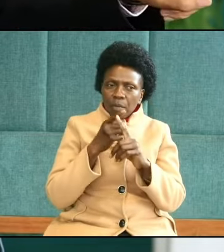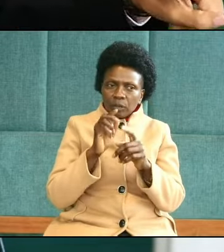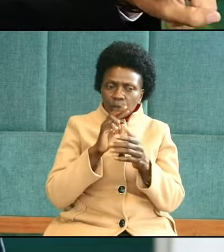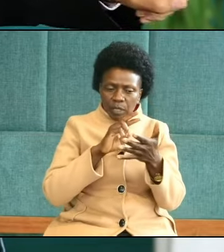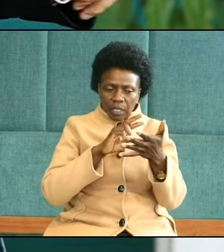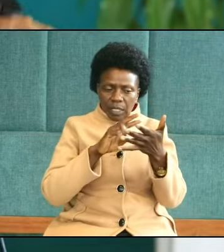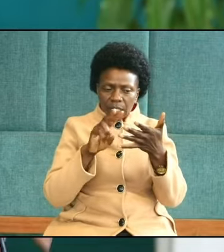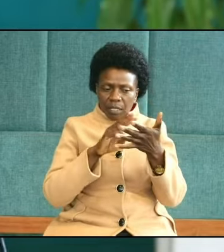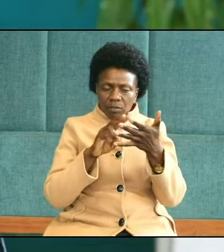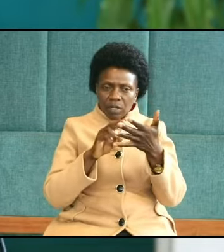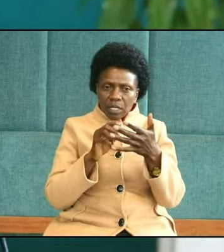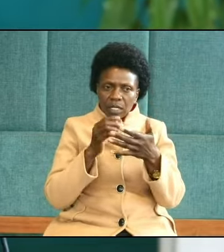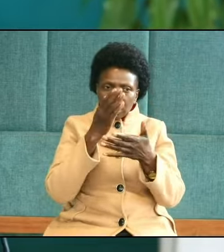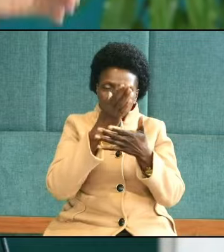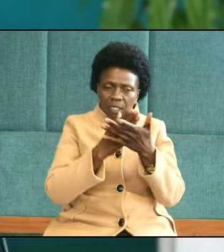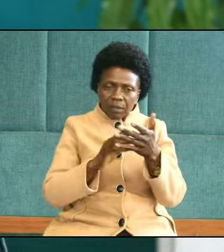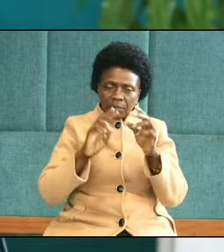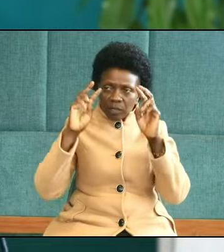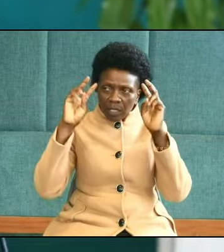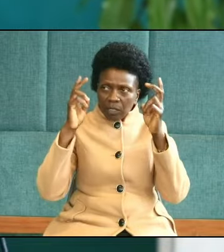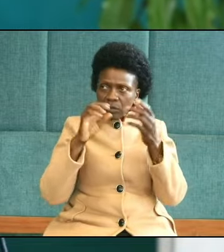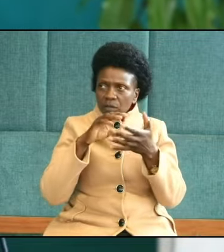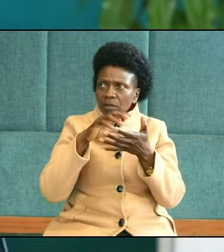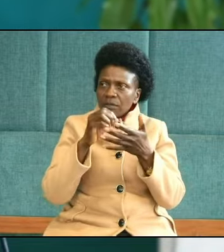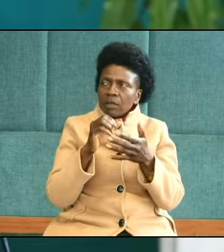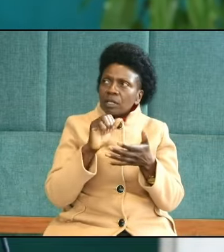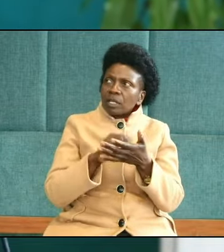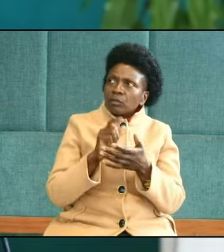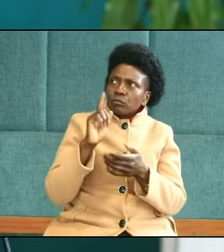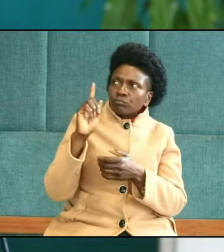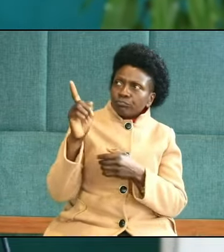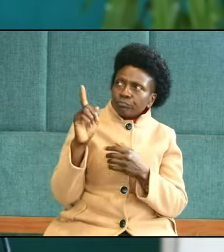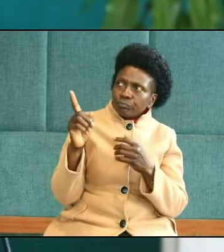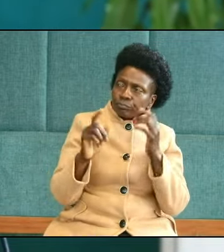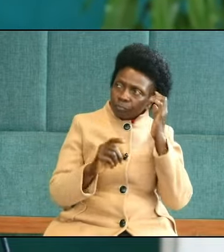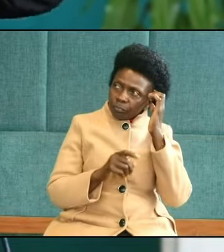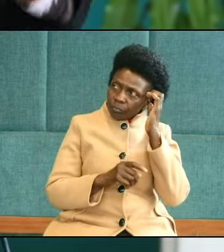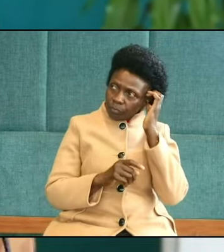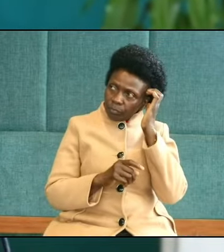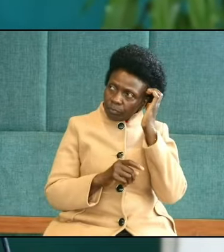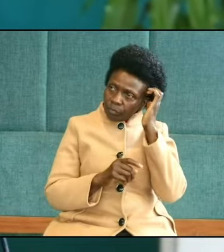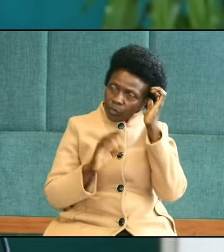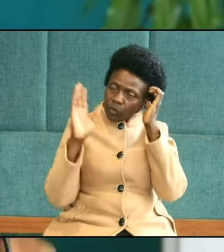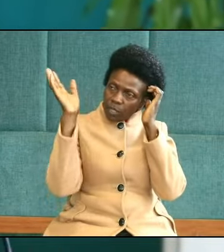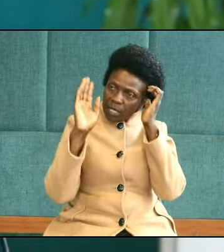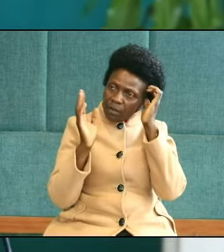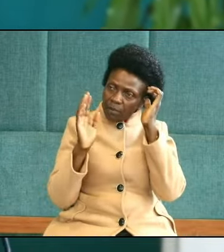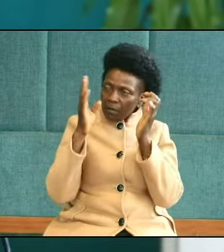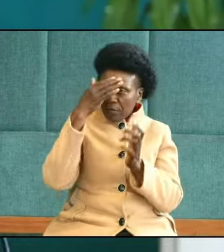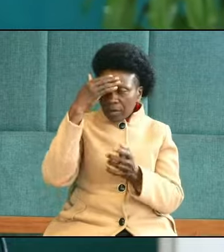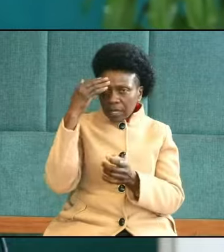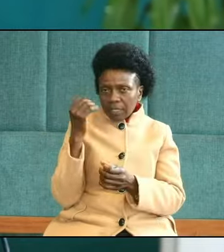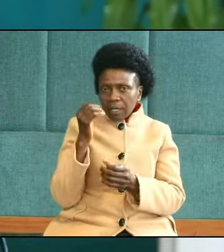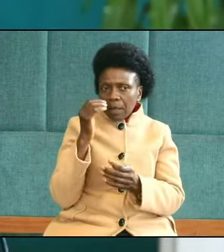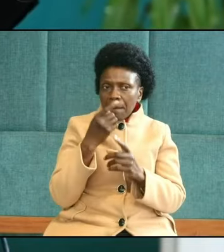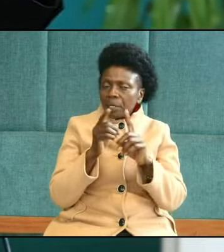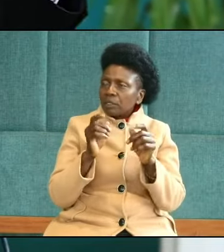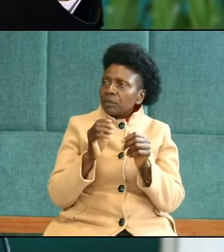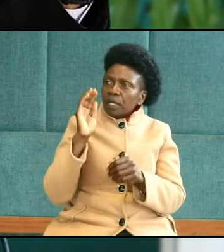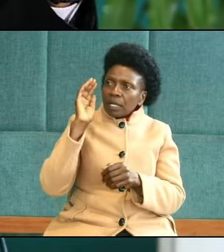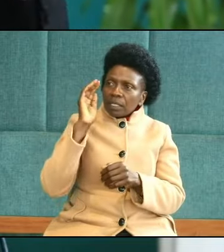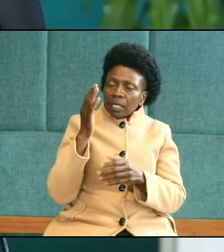English subtitles on CNN, and we found out it was the attack. We were in Egypt. We'll never forget where we were. But if we ask you here